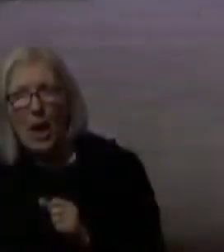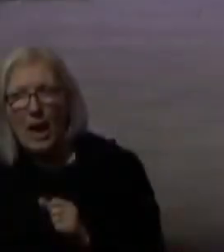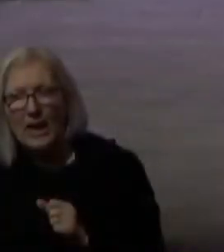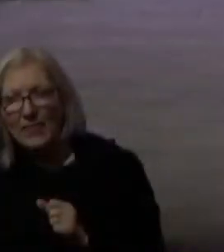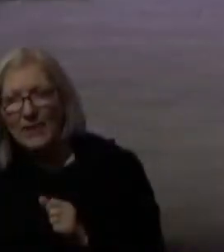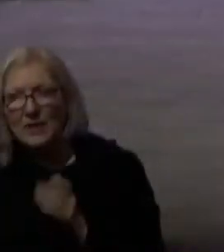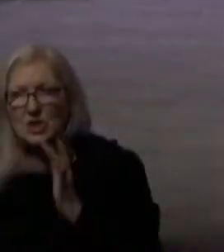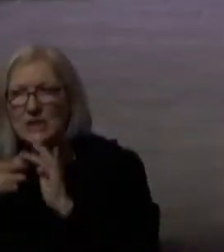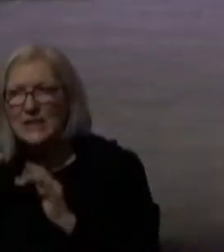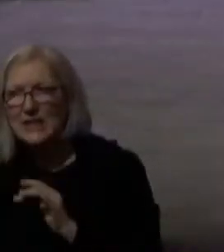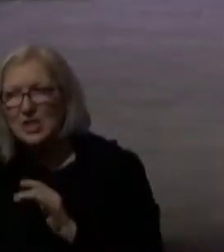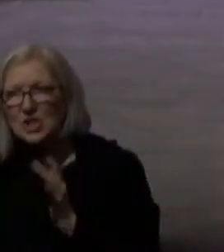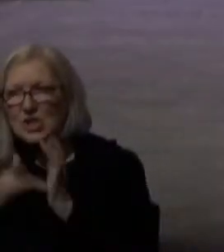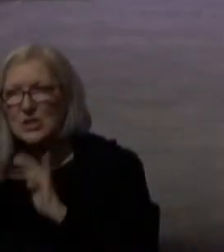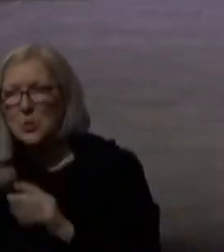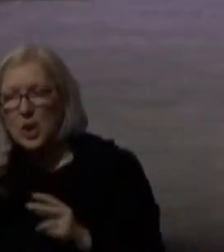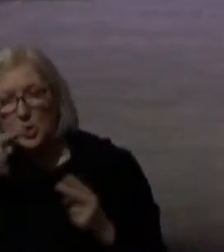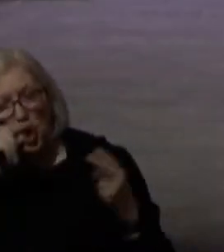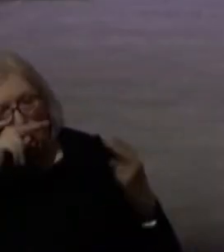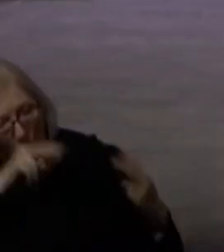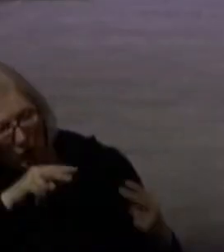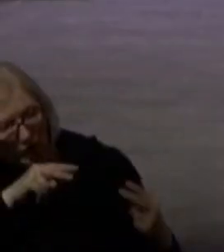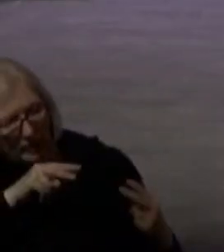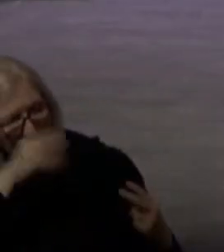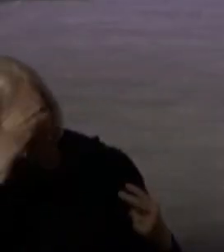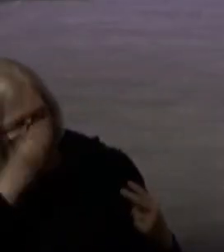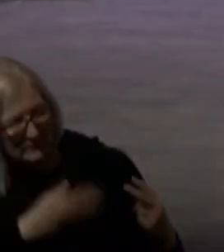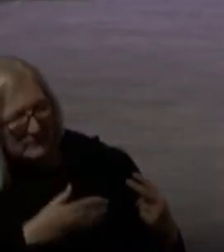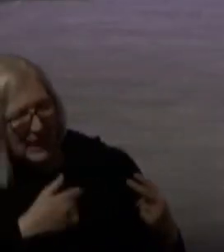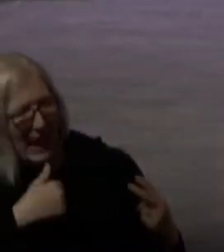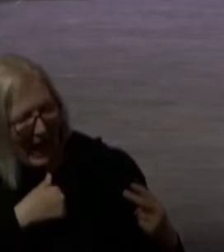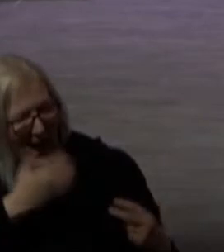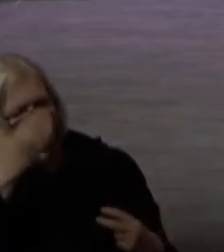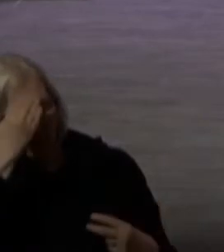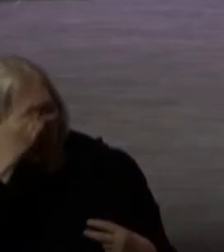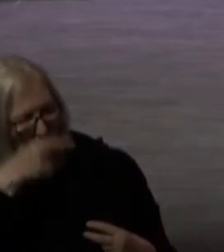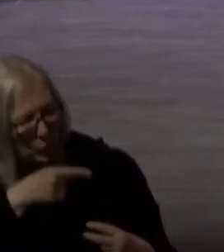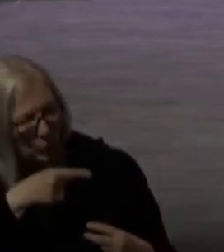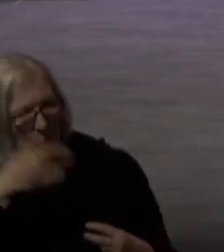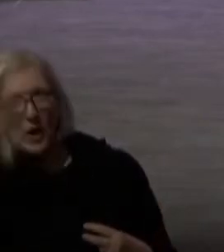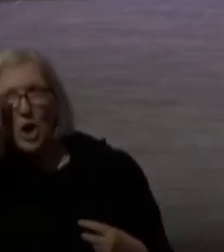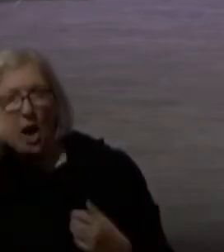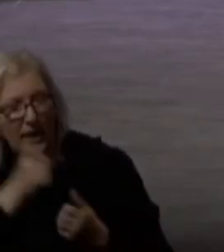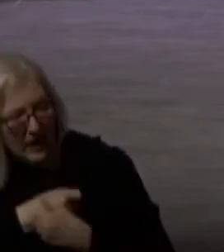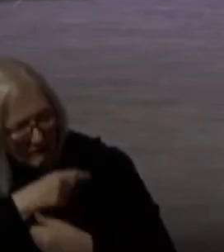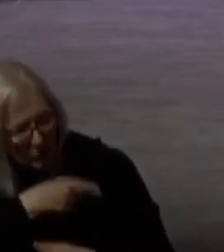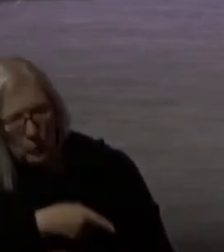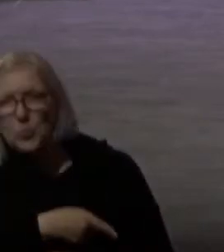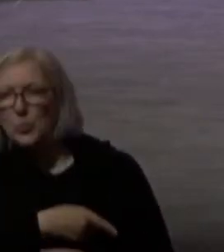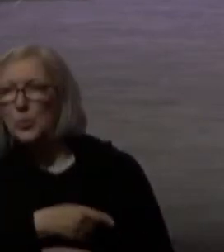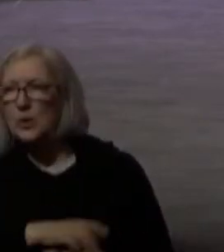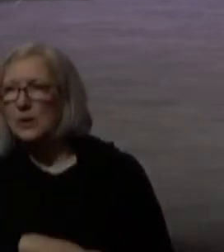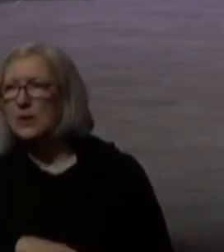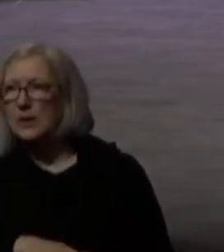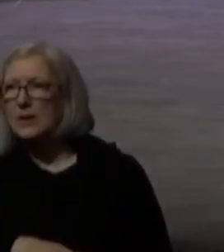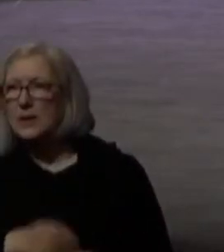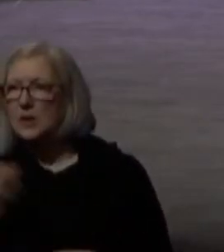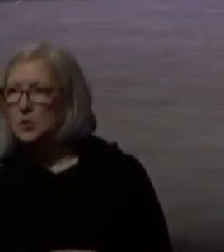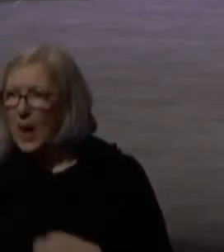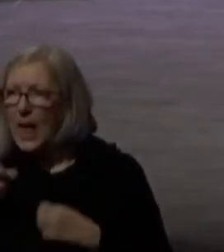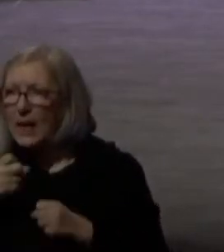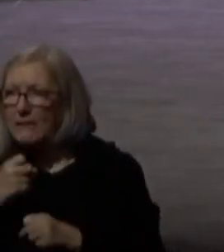her in the face and to let her know that she was known and loved by God. For 12 years of unanswered